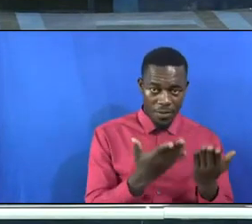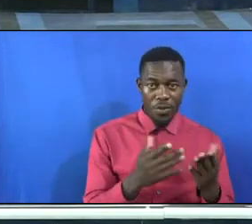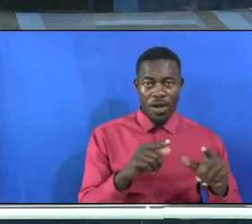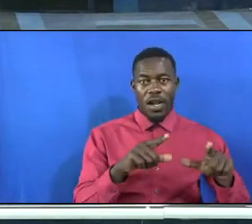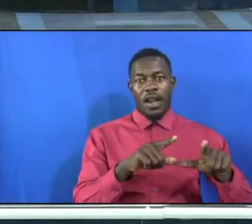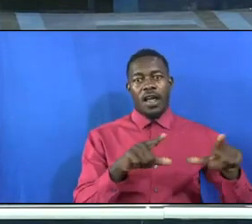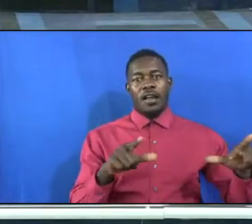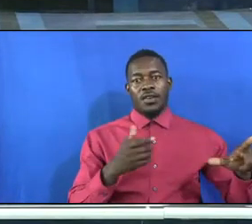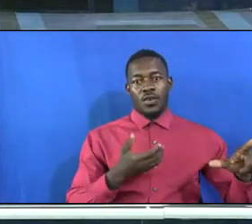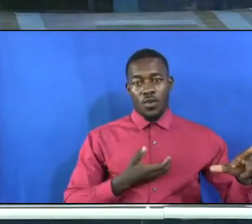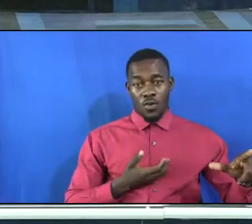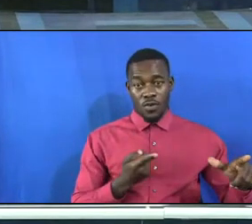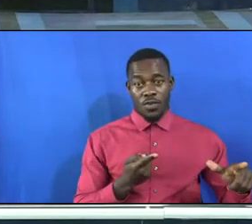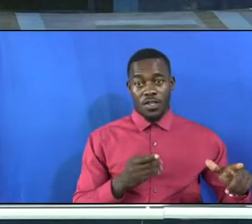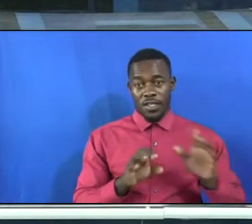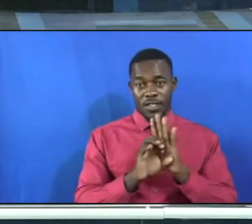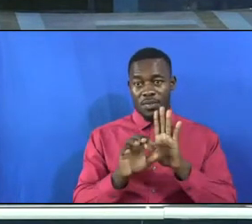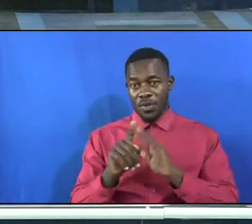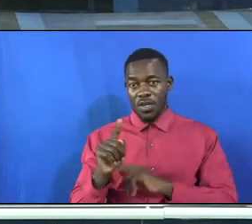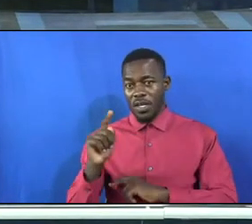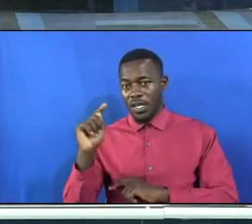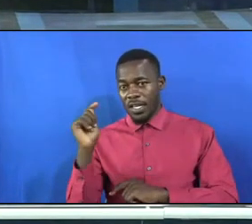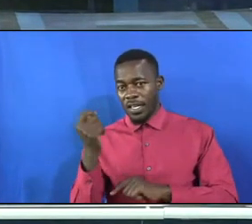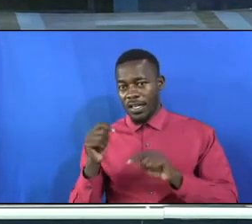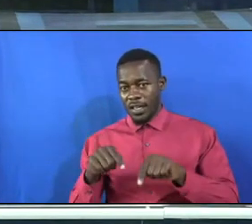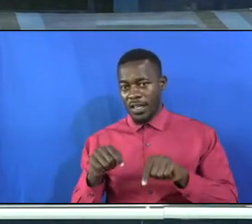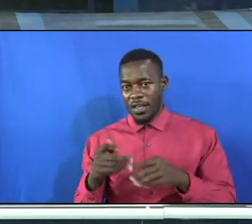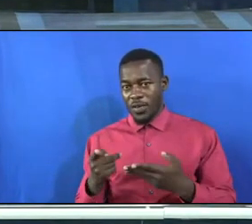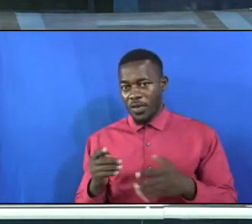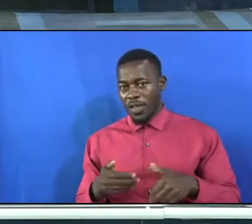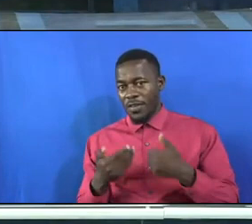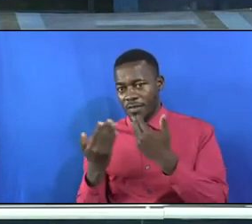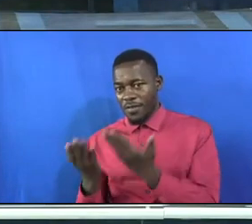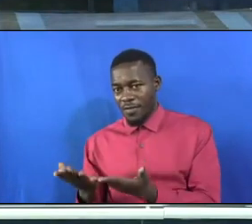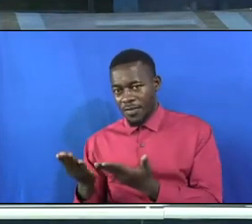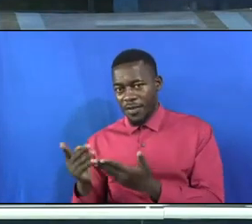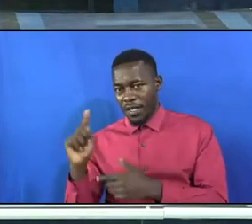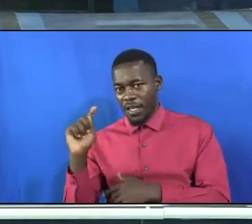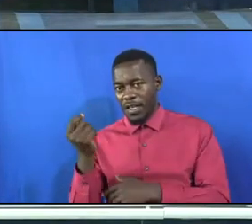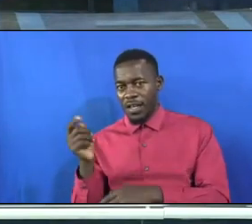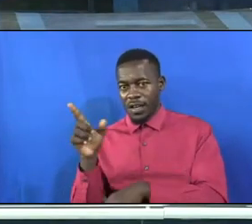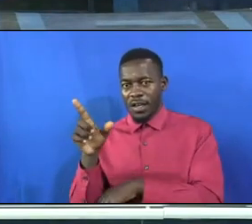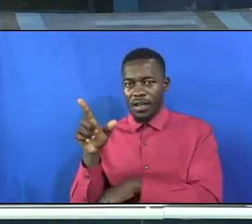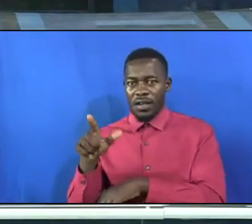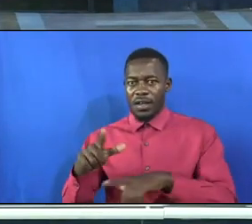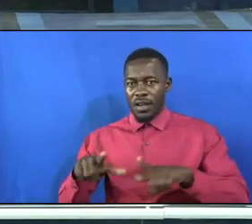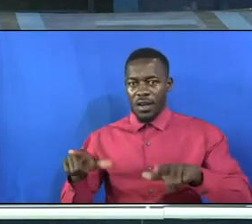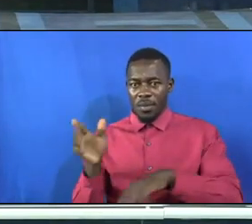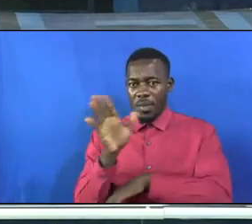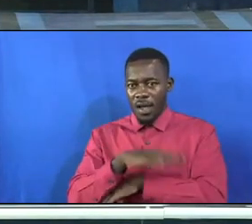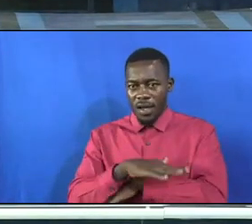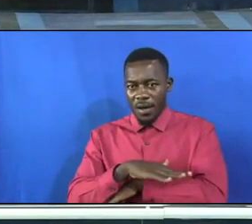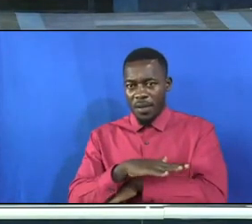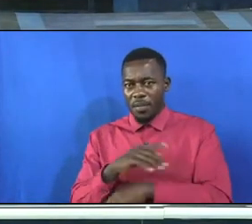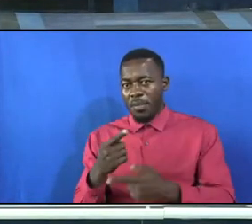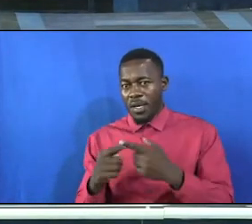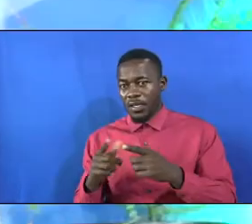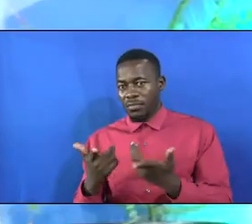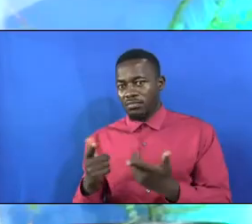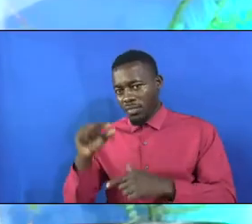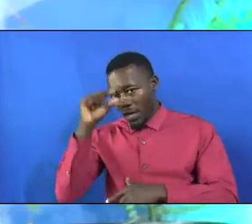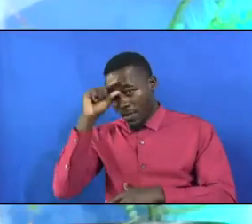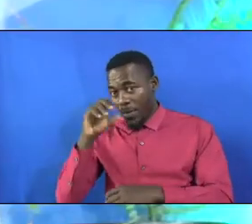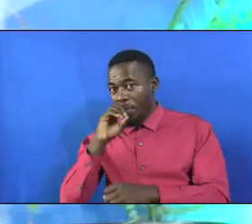you are a Kenyan, but the Kenyan government is going to lease you the land for you. So you're going to toil, and after the